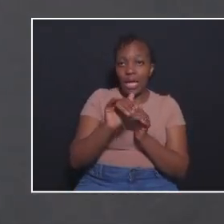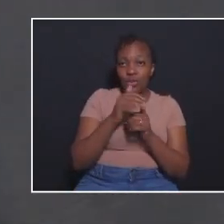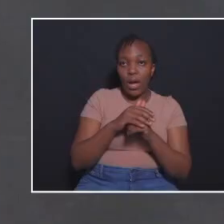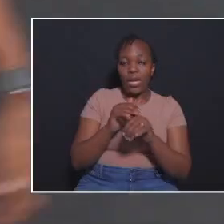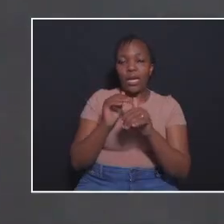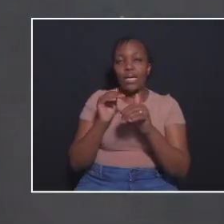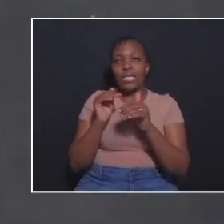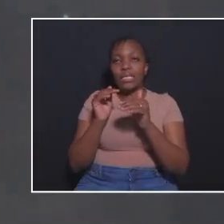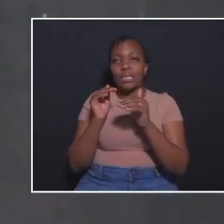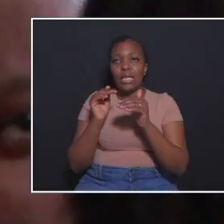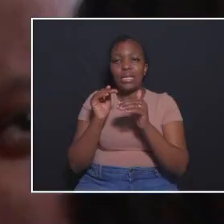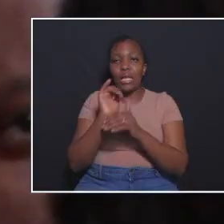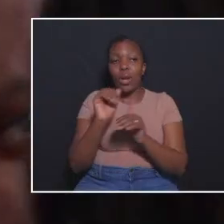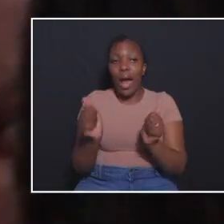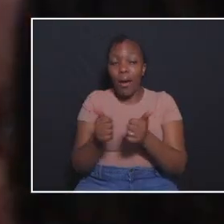post-production.